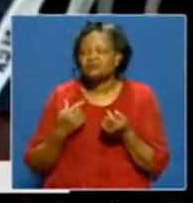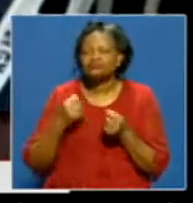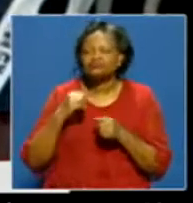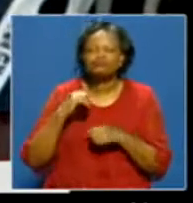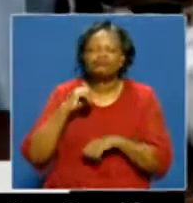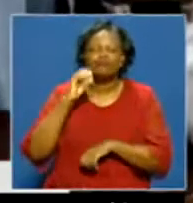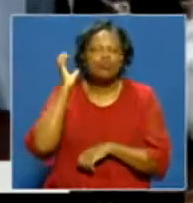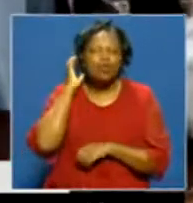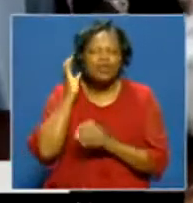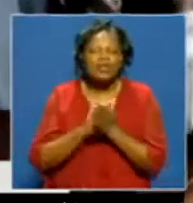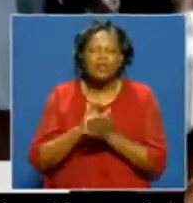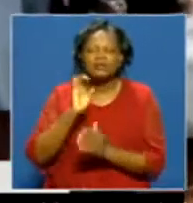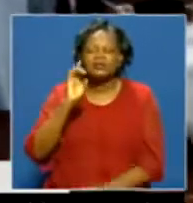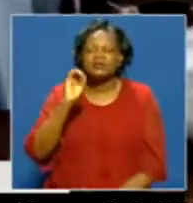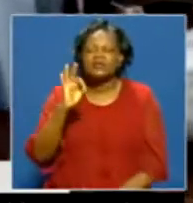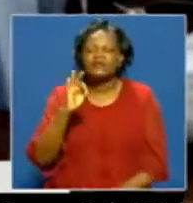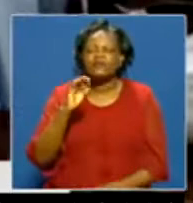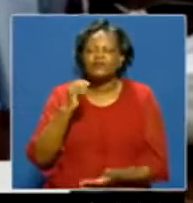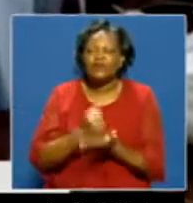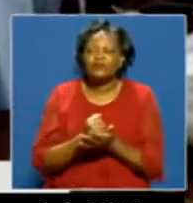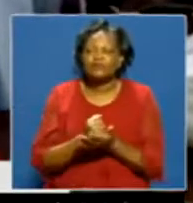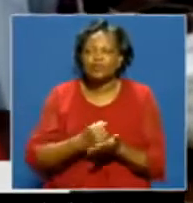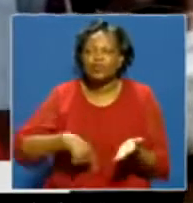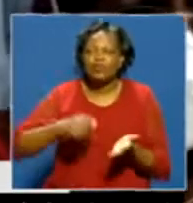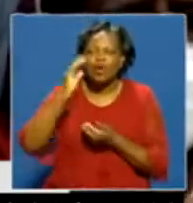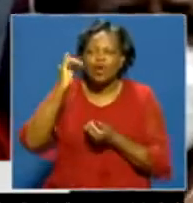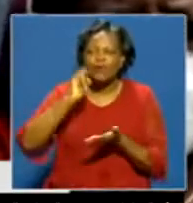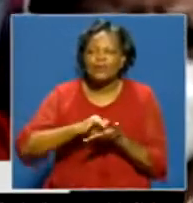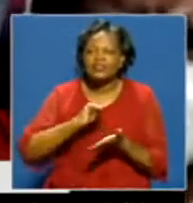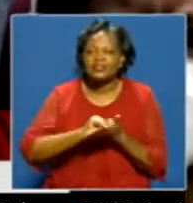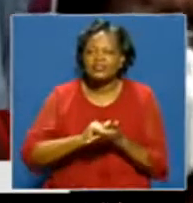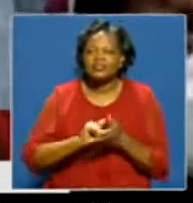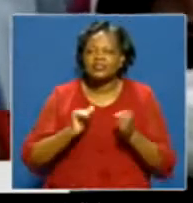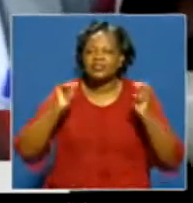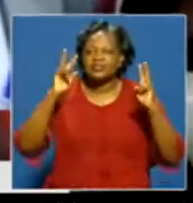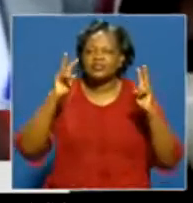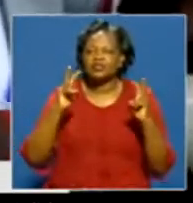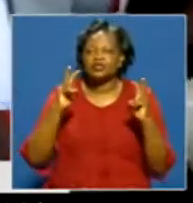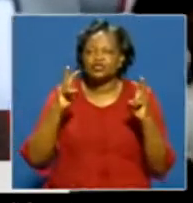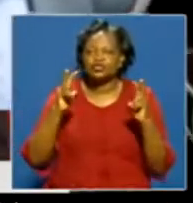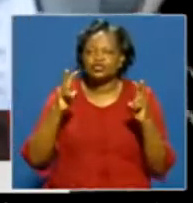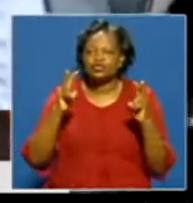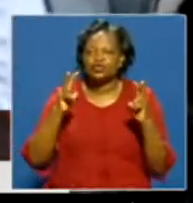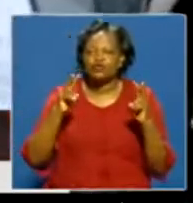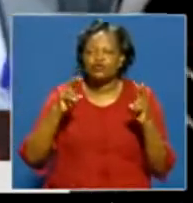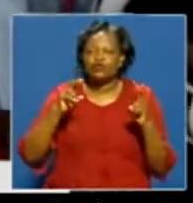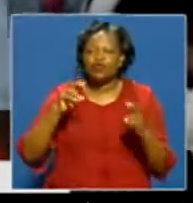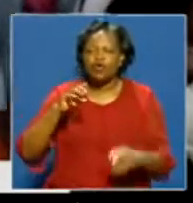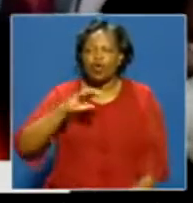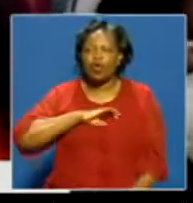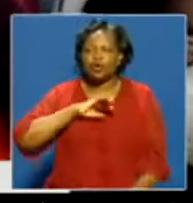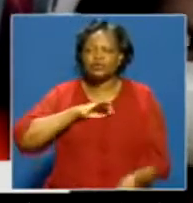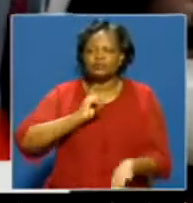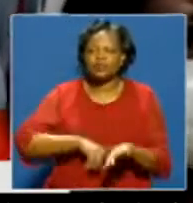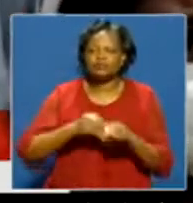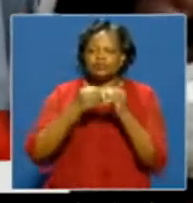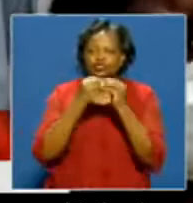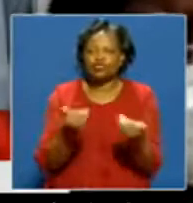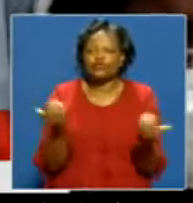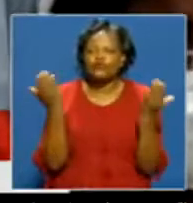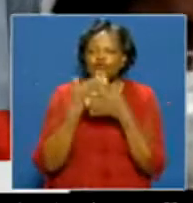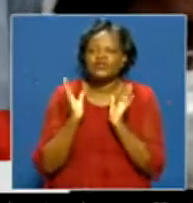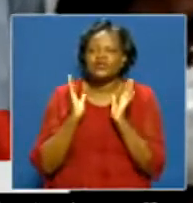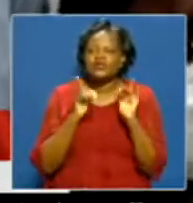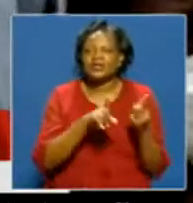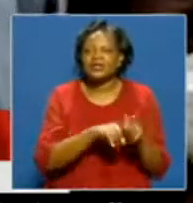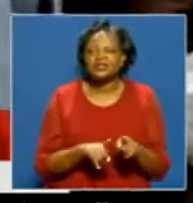CDF office. We do hope that the issue of ownership, when it is resolved, and also